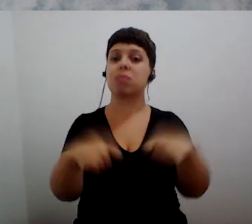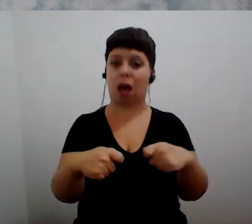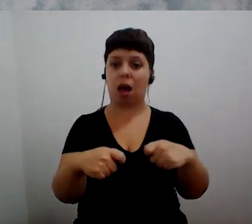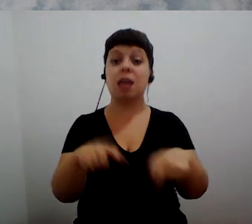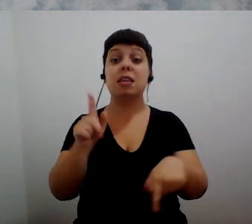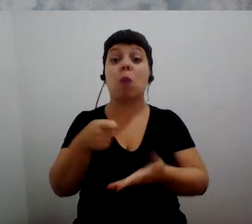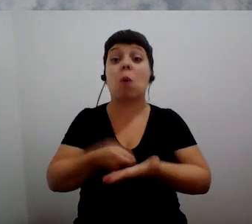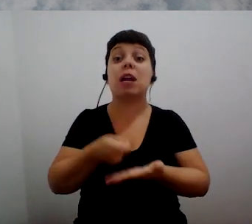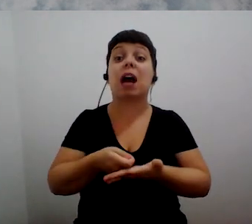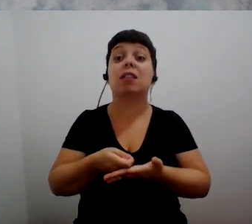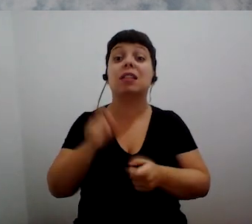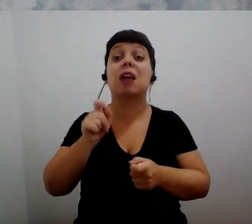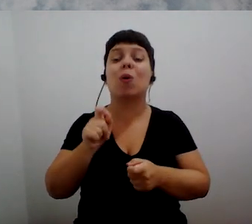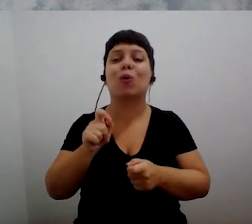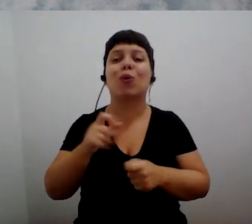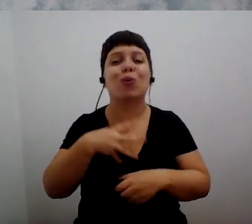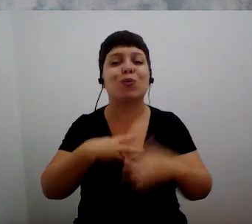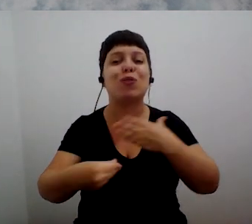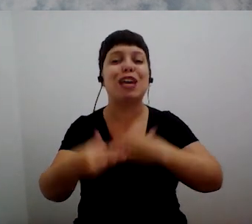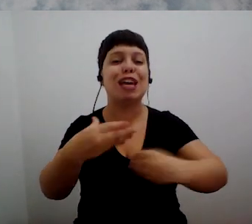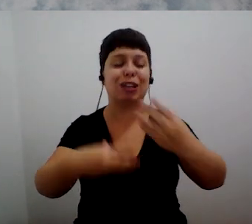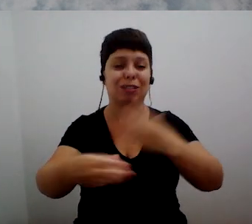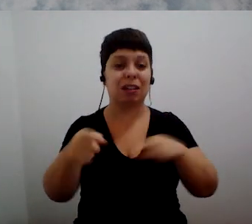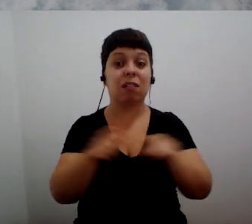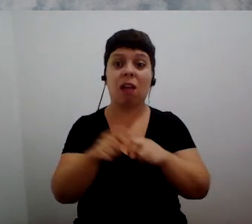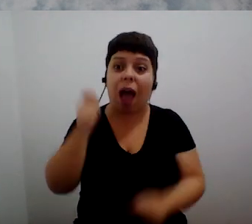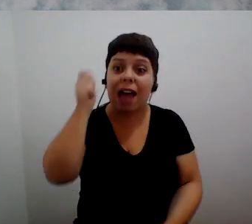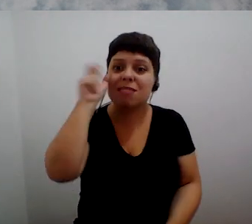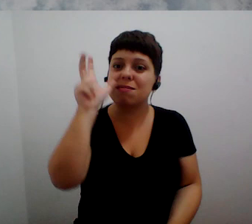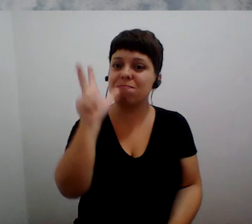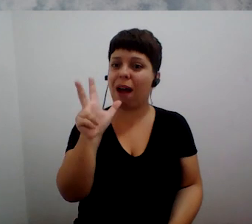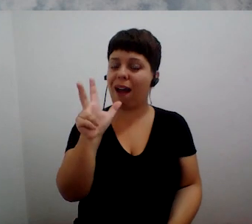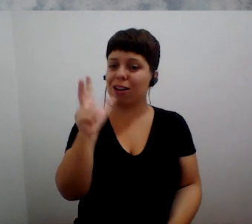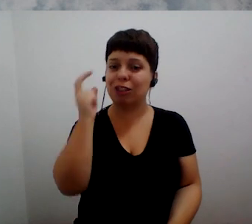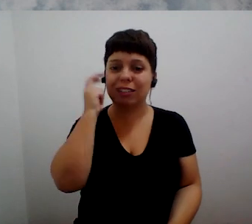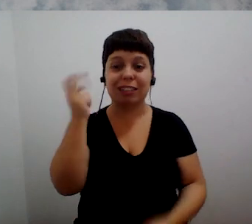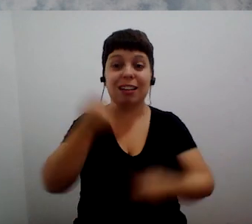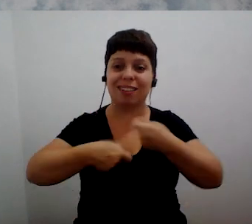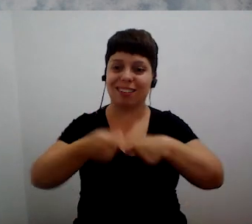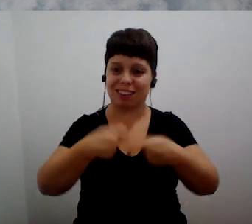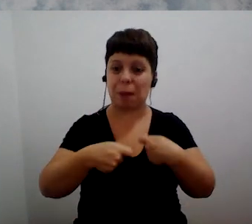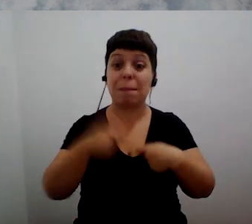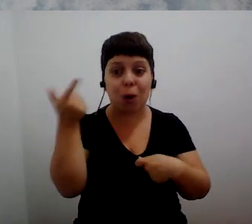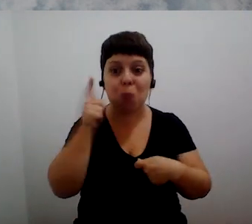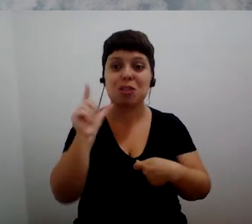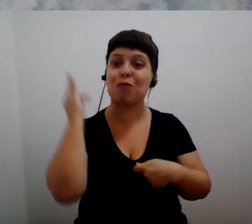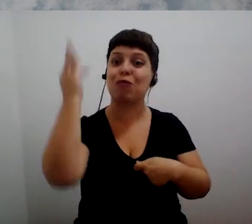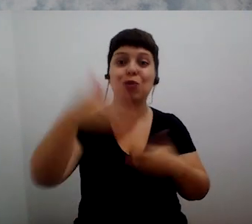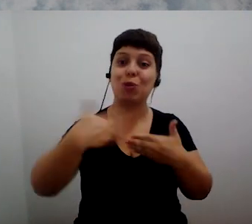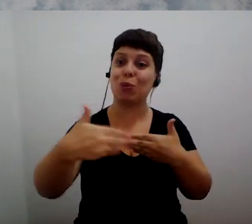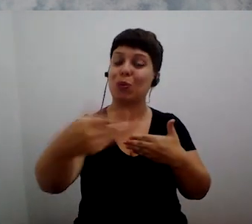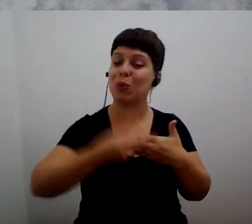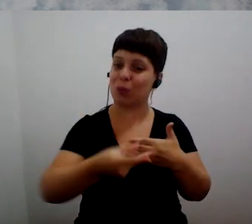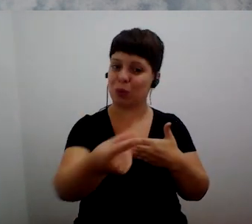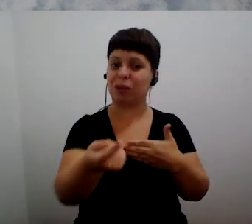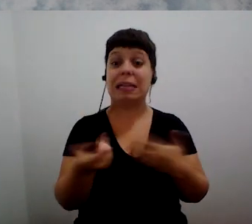smart economic objective to achieve a sustainable future. And we have many opportunities here now to show